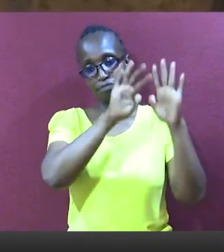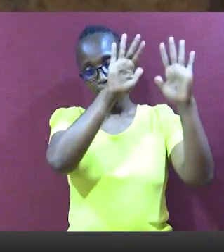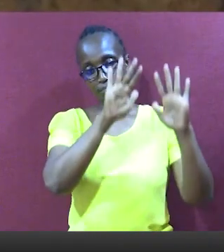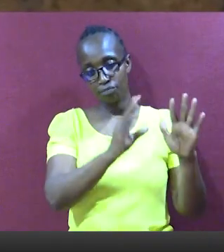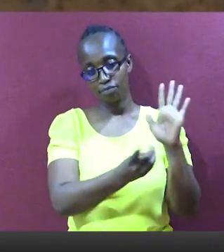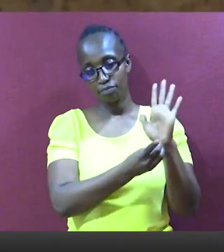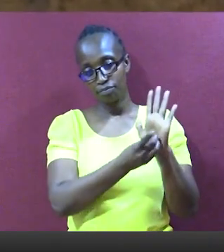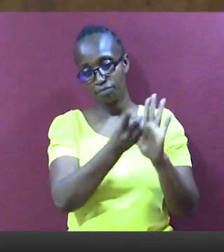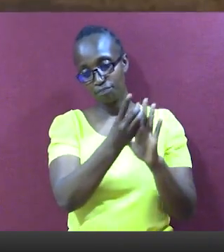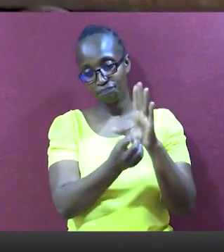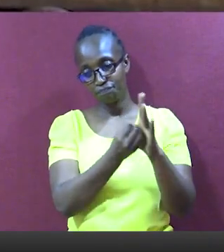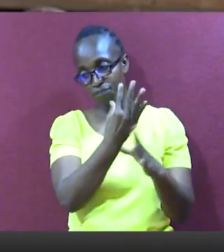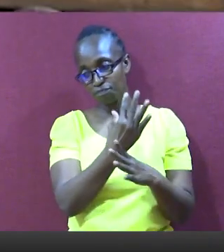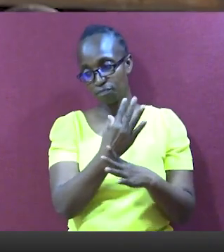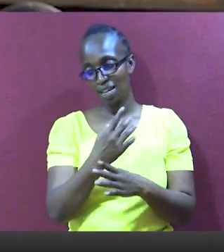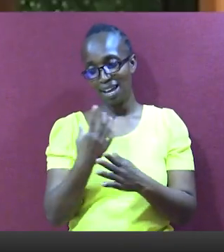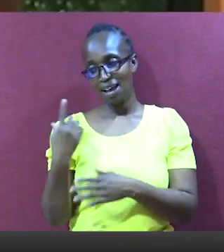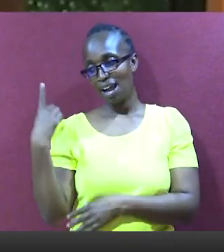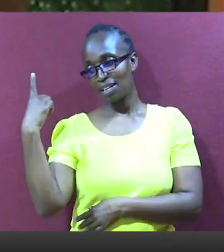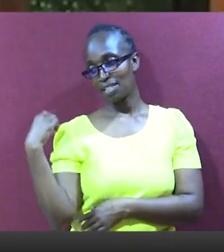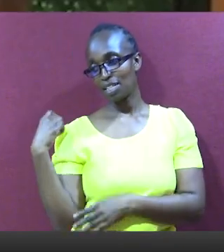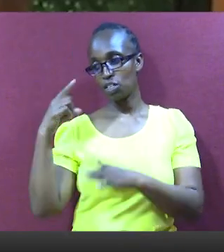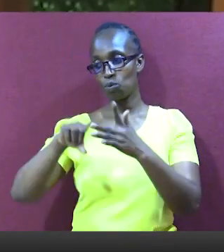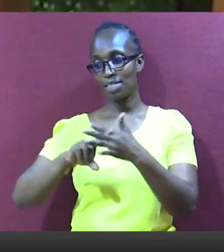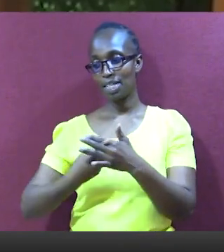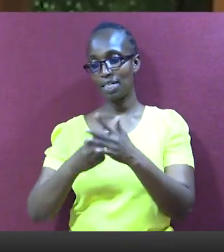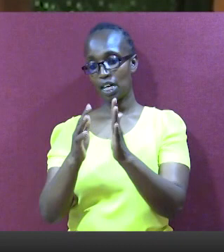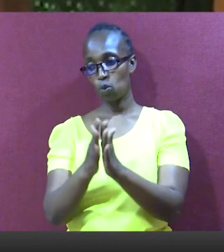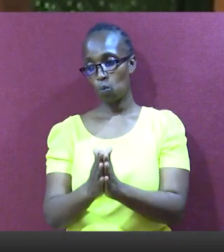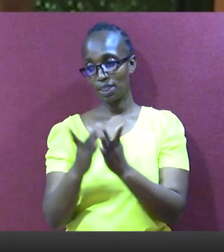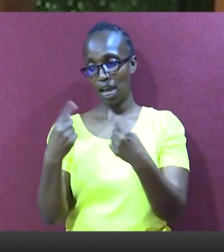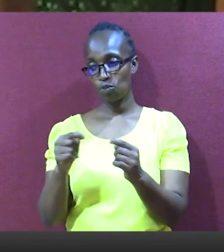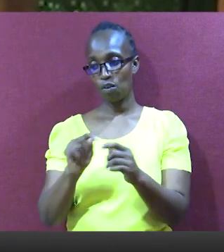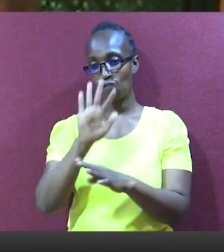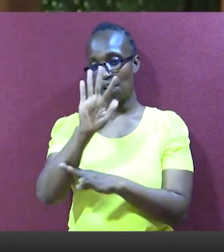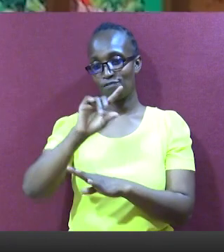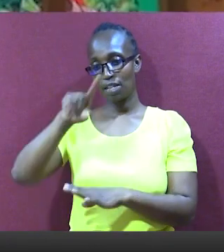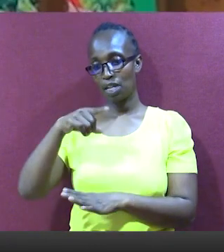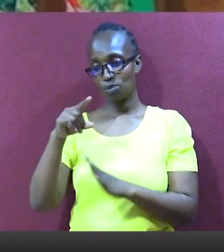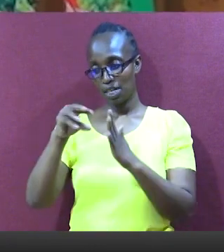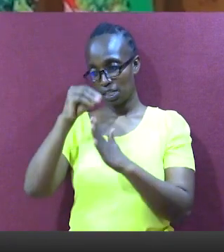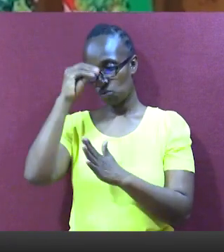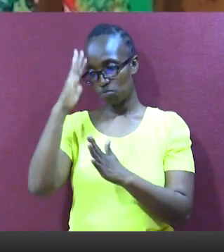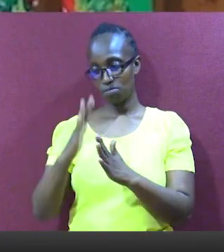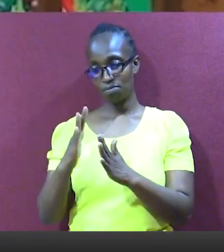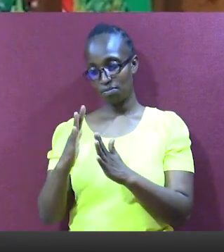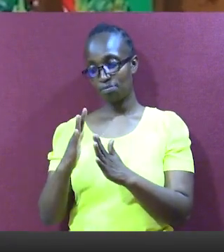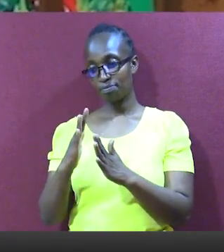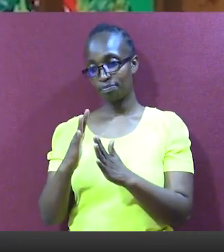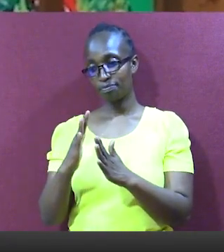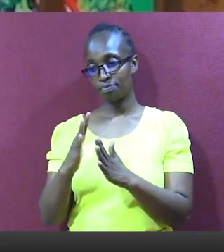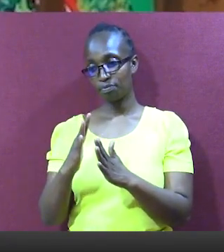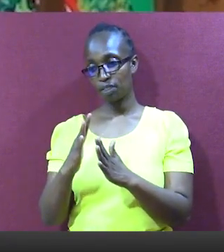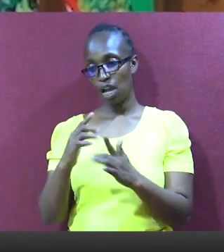areas that are crucial for development and growth. Currently, I mentioned we started the pilot with 5,000 children. Now we're scaling it up